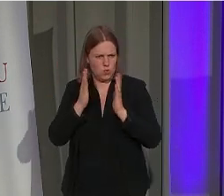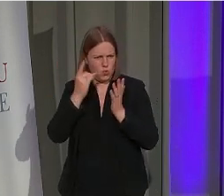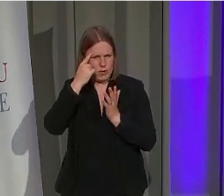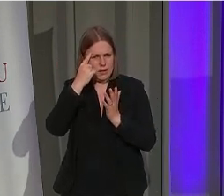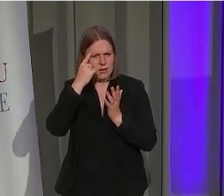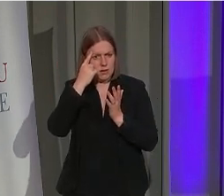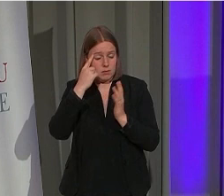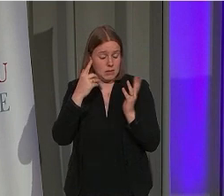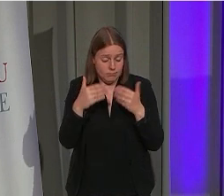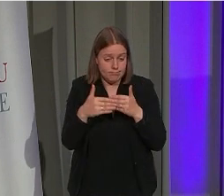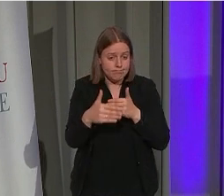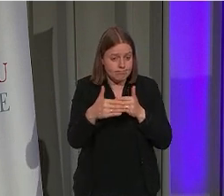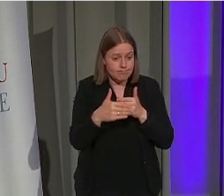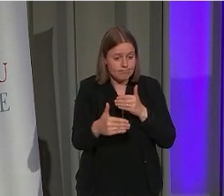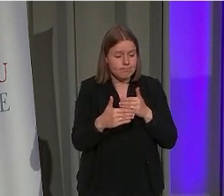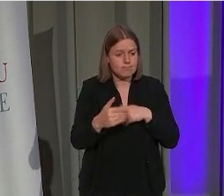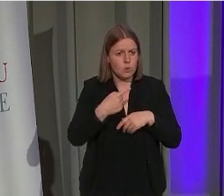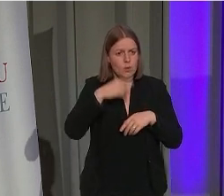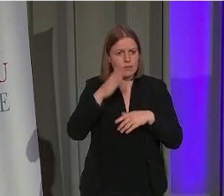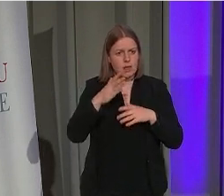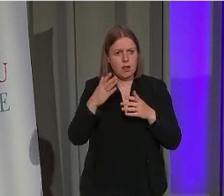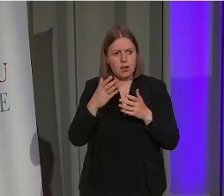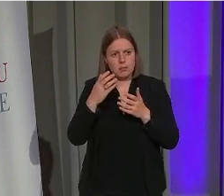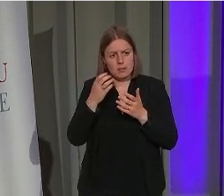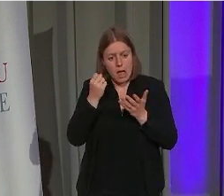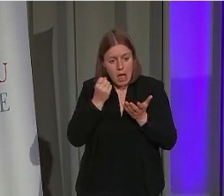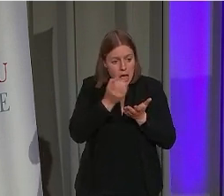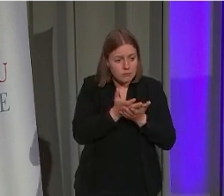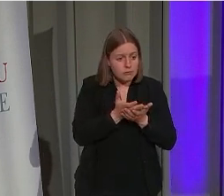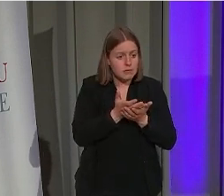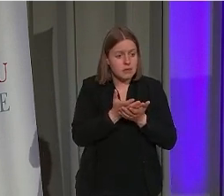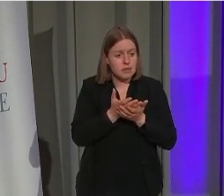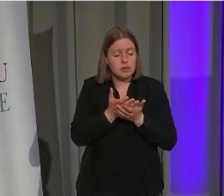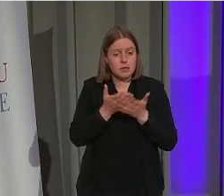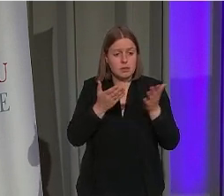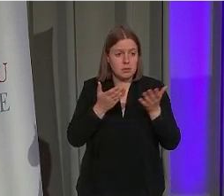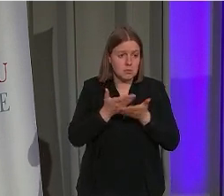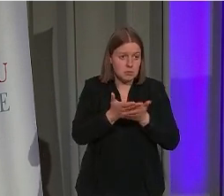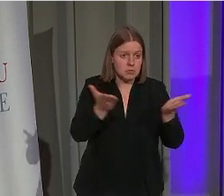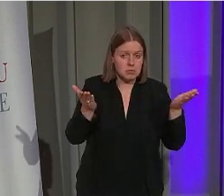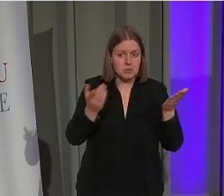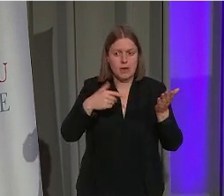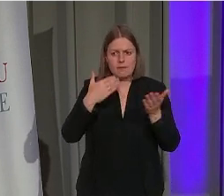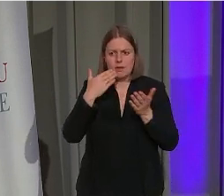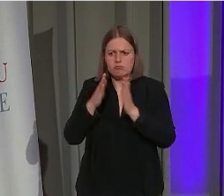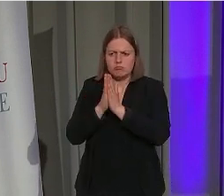answers to the many needs. So that is why we